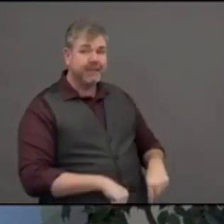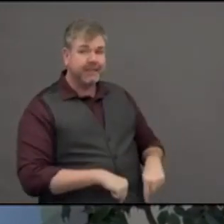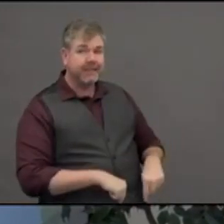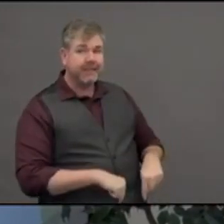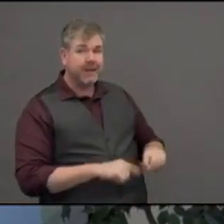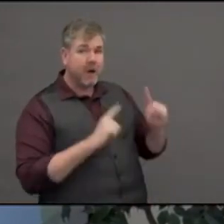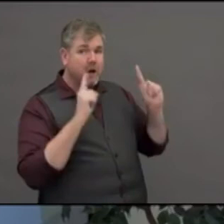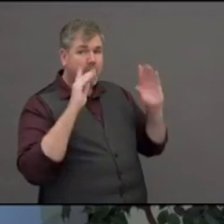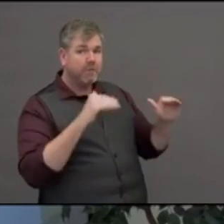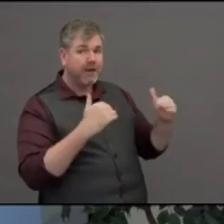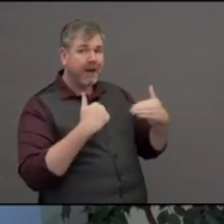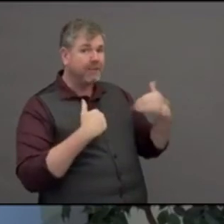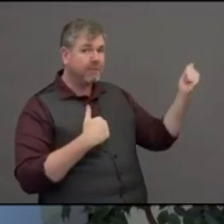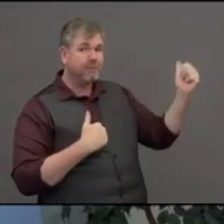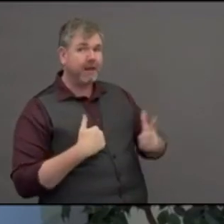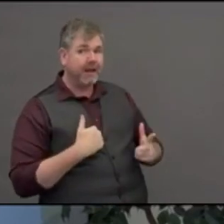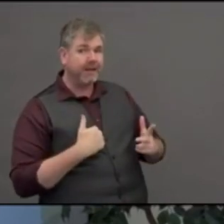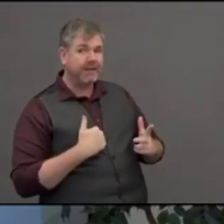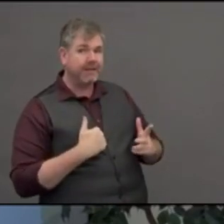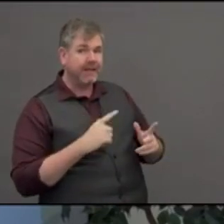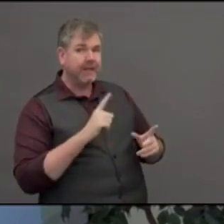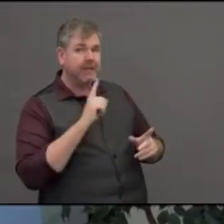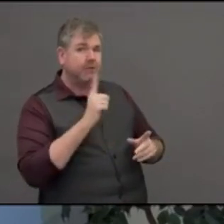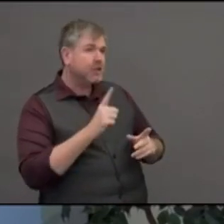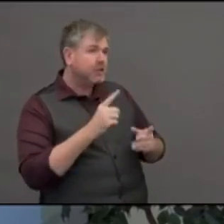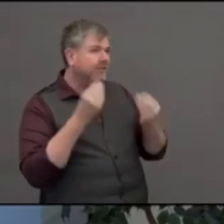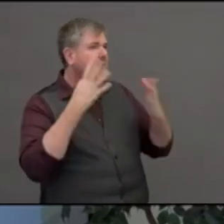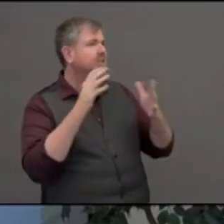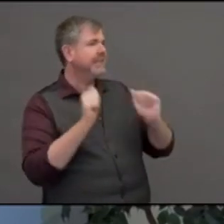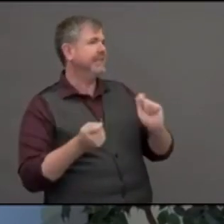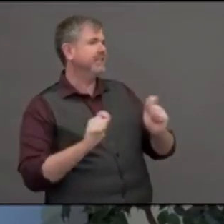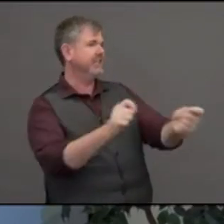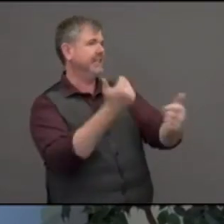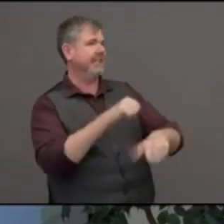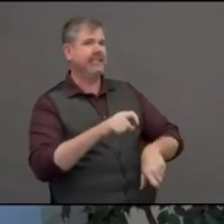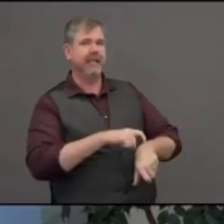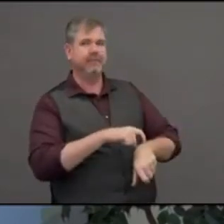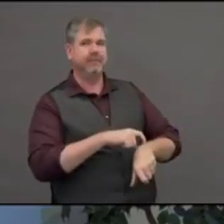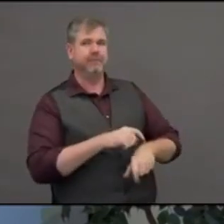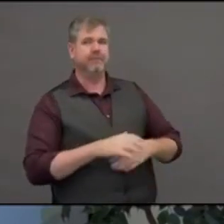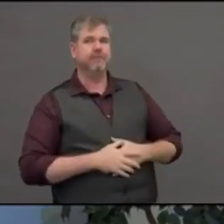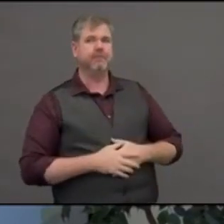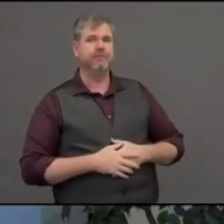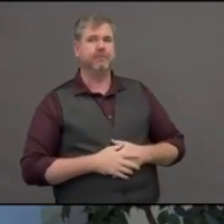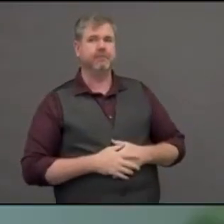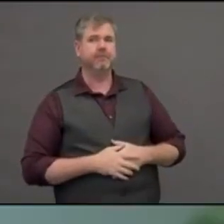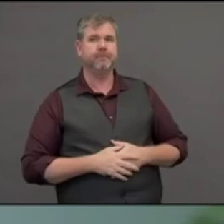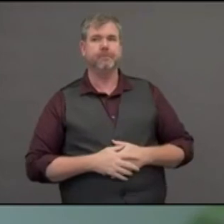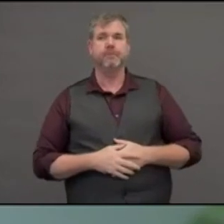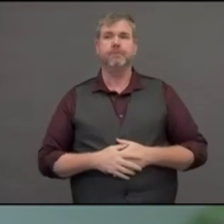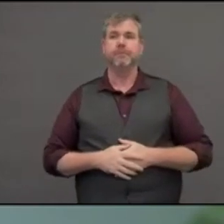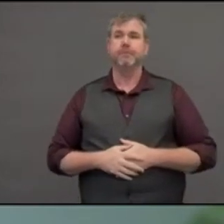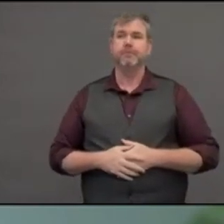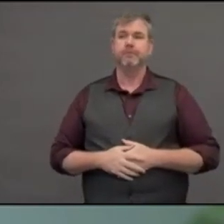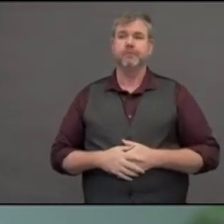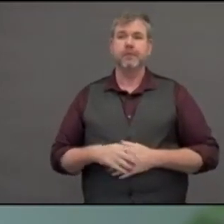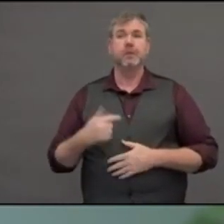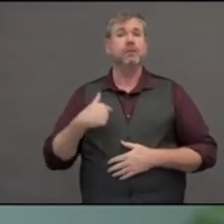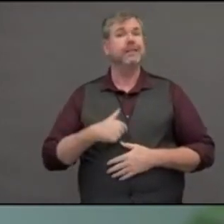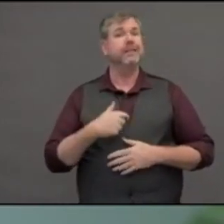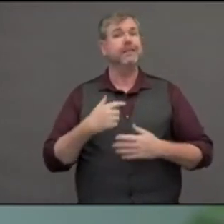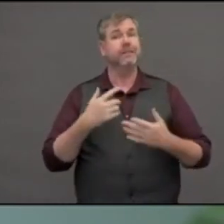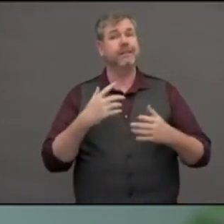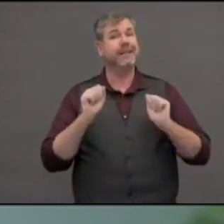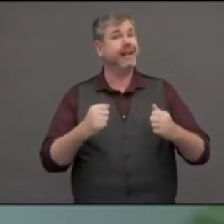Thank you so much. All right, we want to invite you to join us for In Vivo, Facebook Live in Spanish on Mondays and Wednesdays and